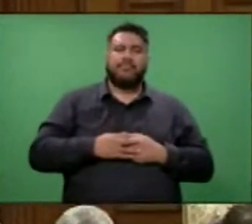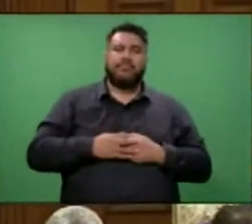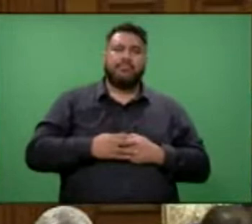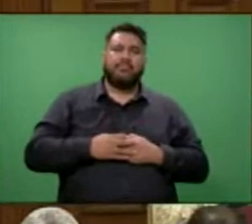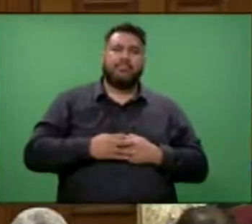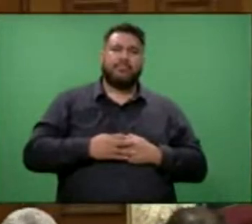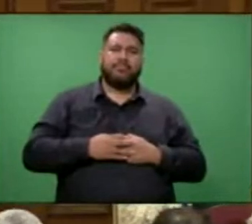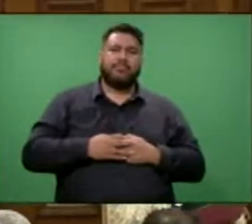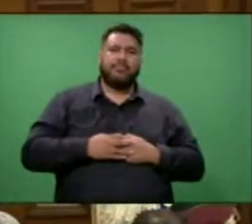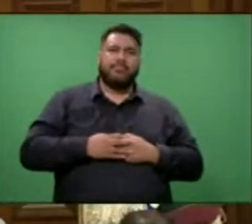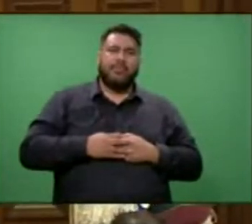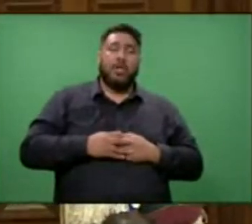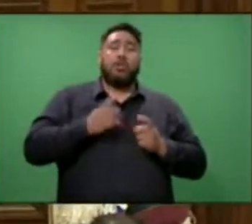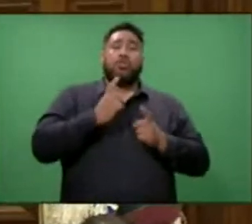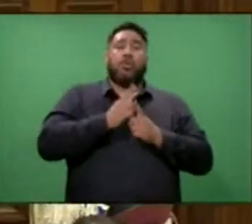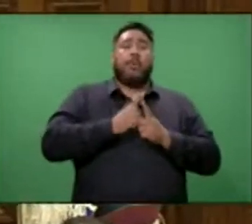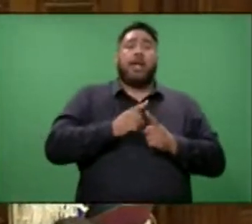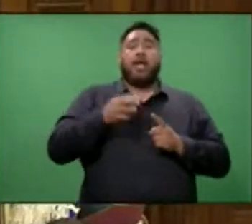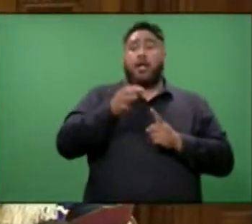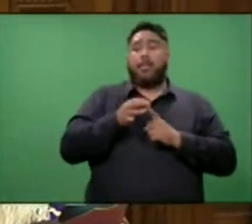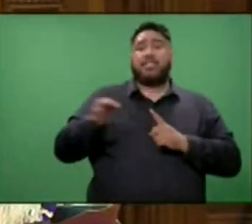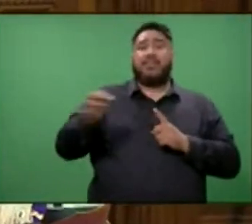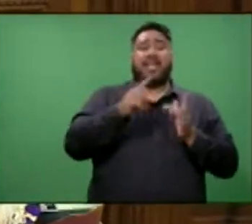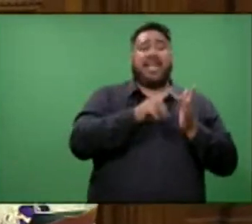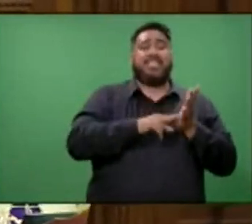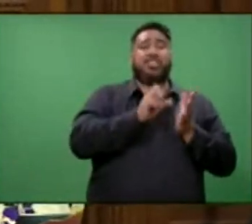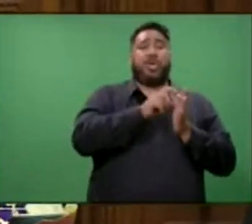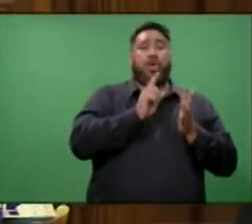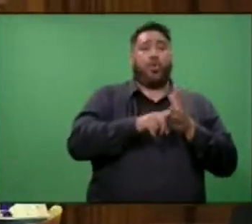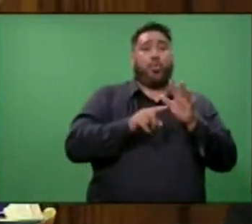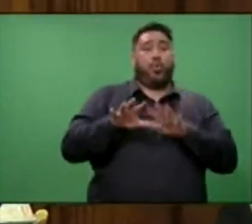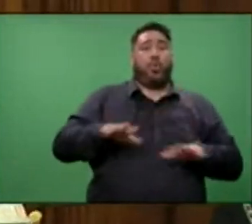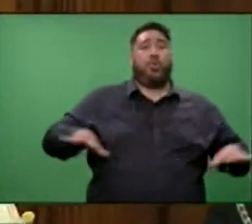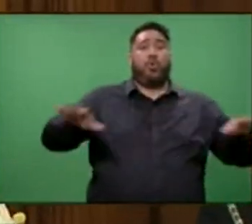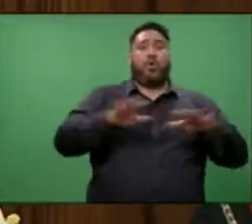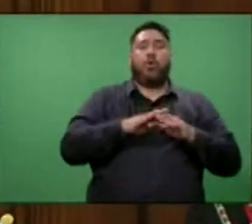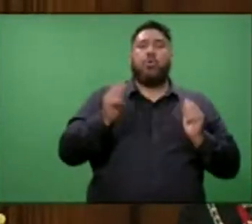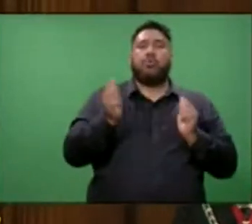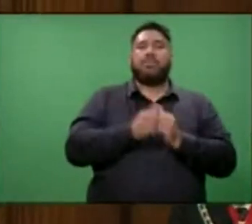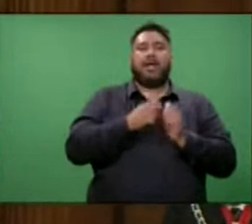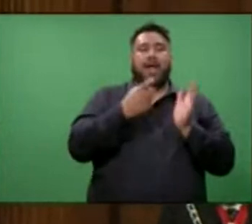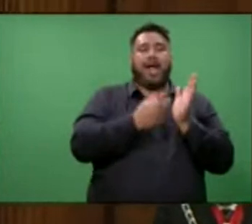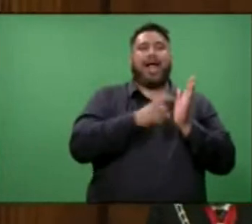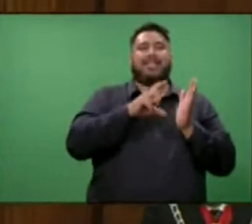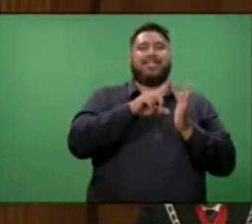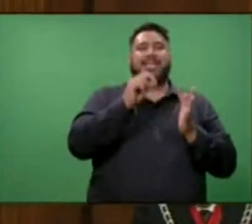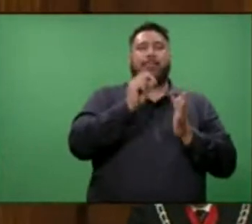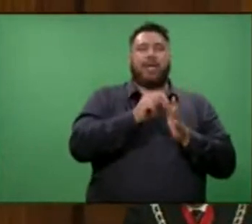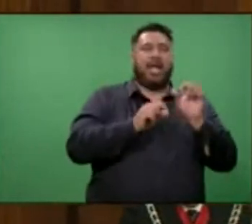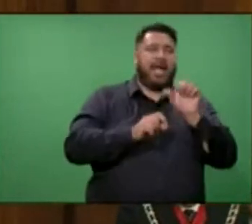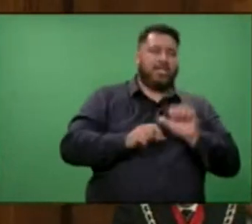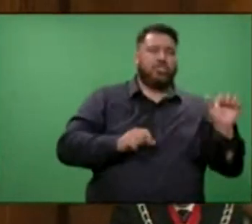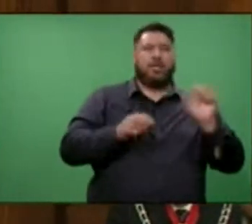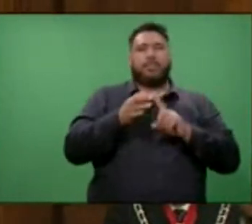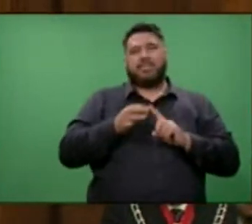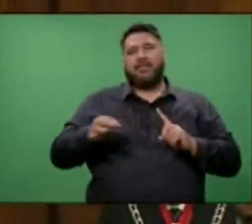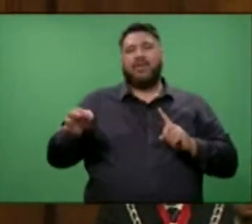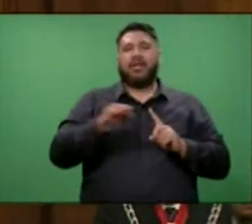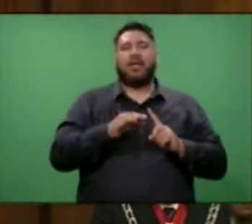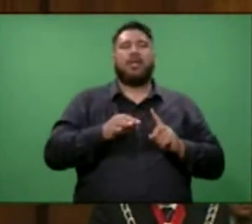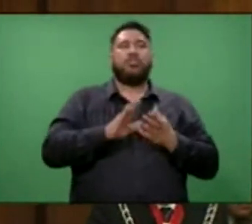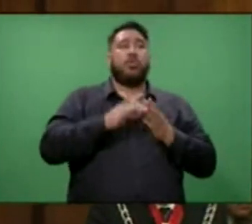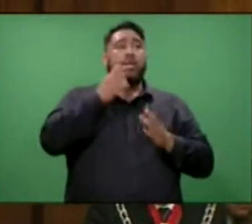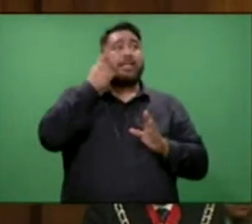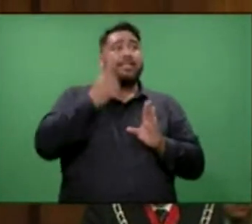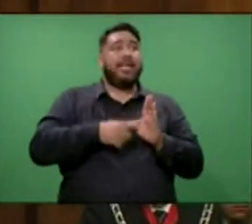In the Indo-Pacific region, the government will work to implement the signing of RCEP and through chairing APEC in 2021,